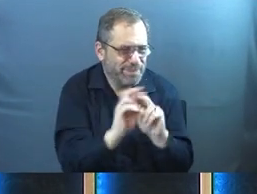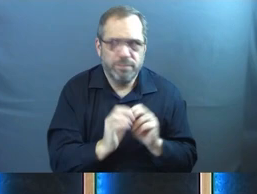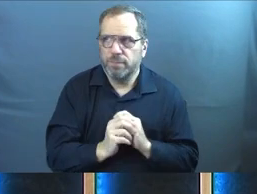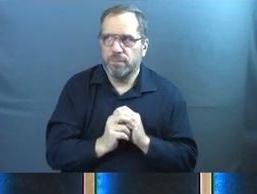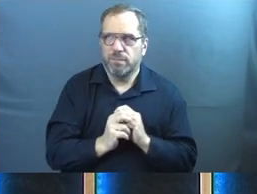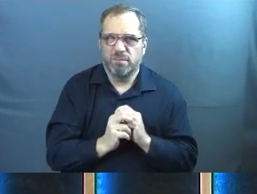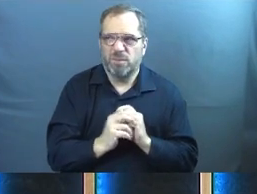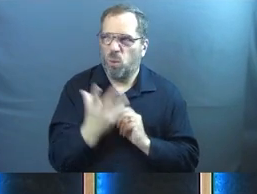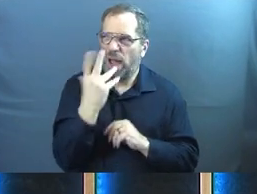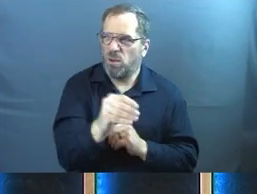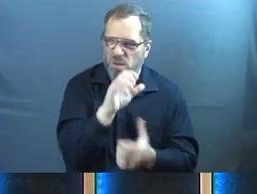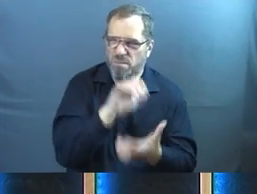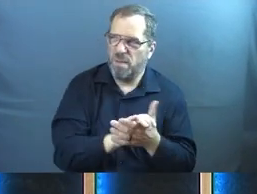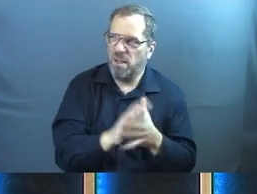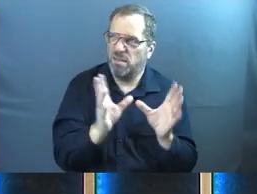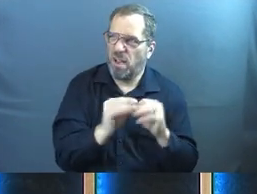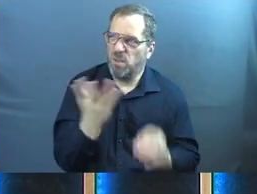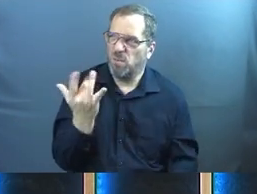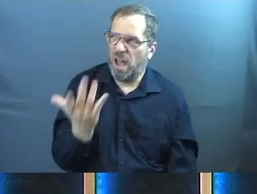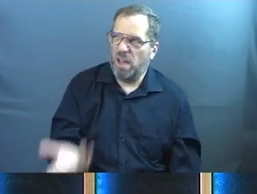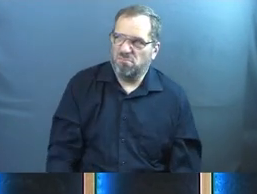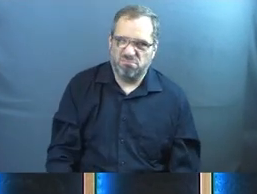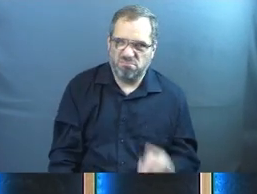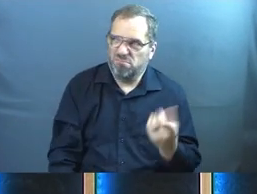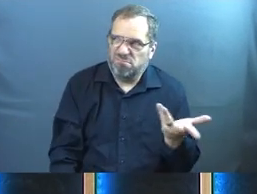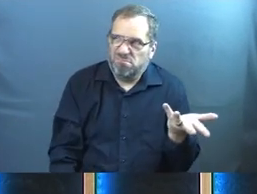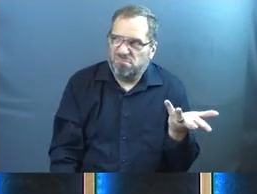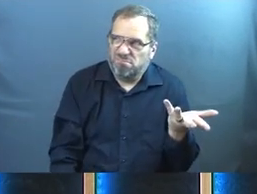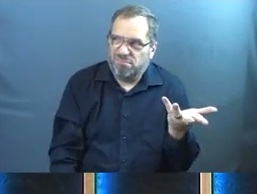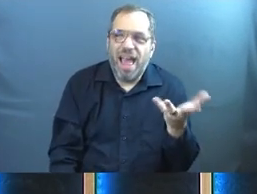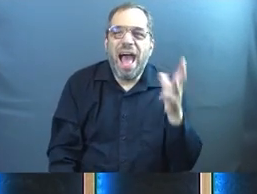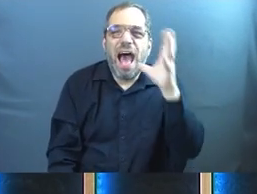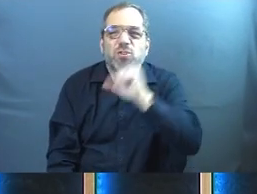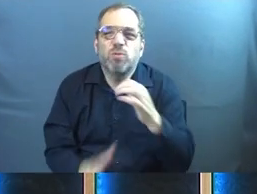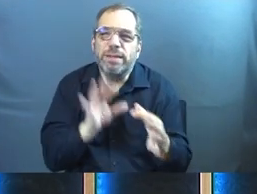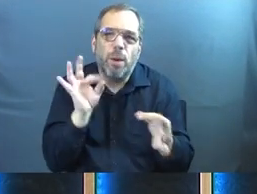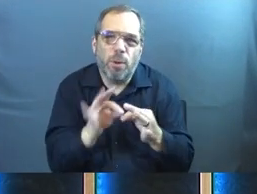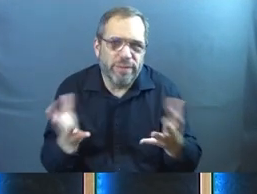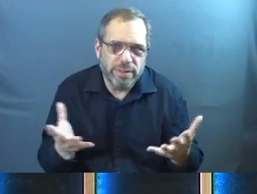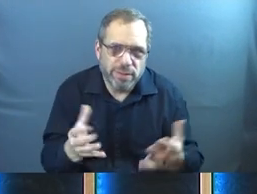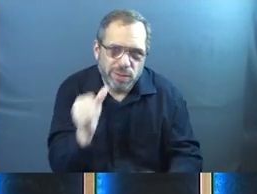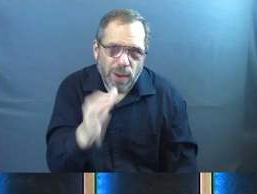And I'm like, well, why would they go to a marriage conference? Assuming they're perfect.